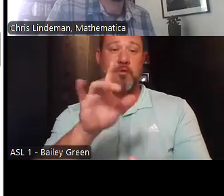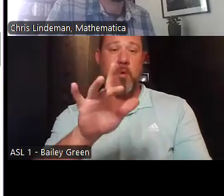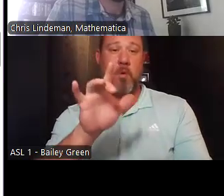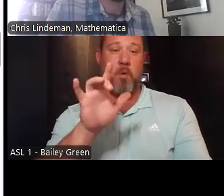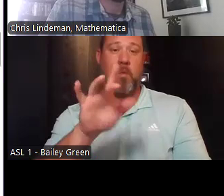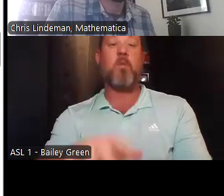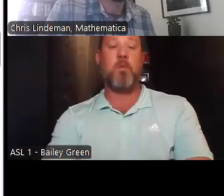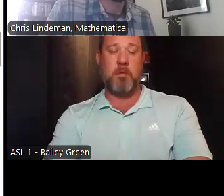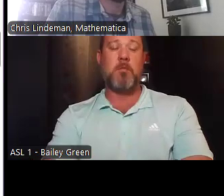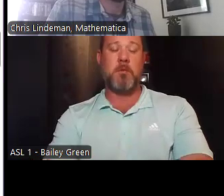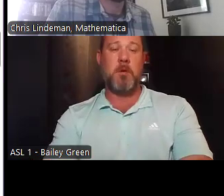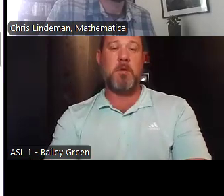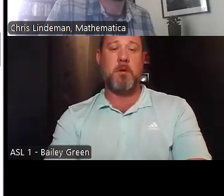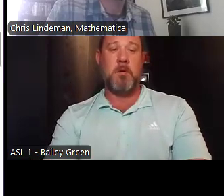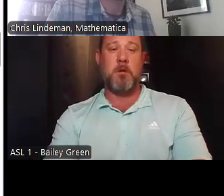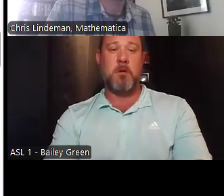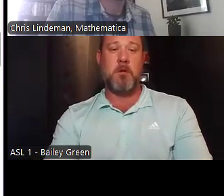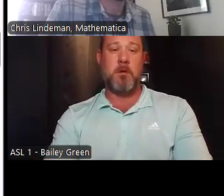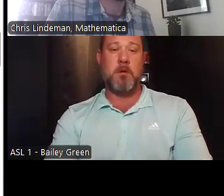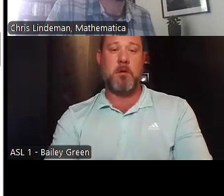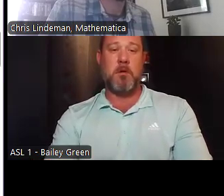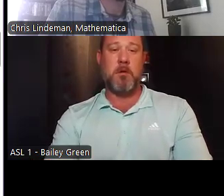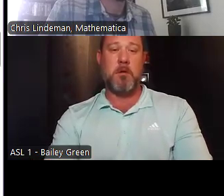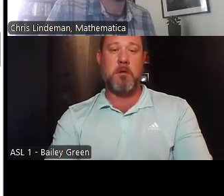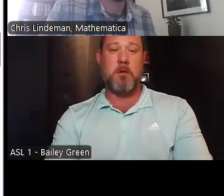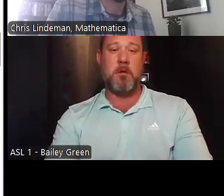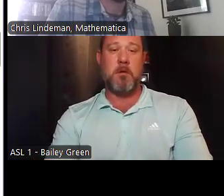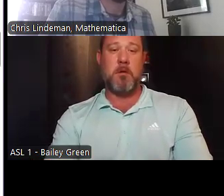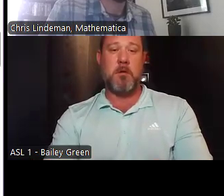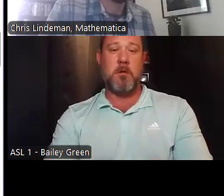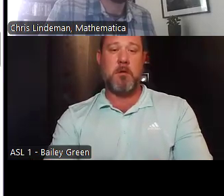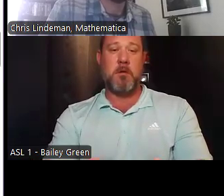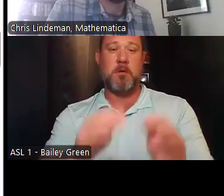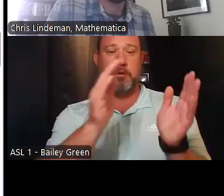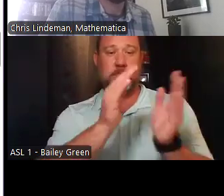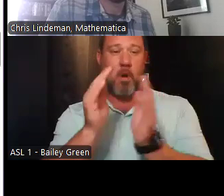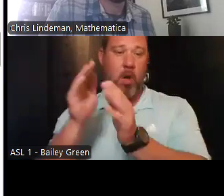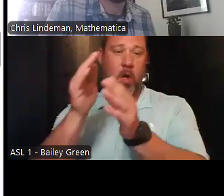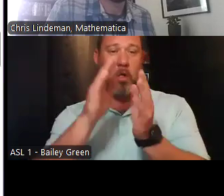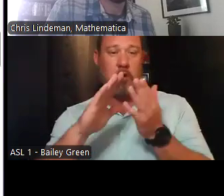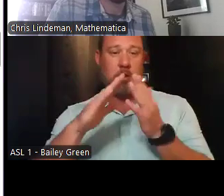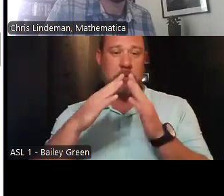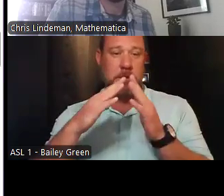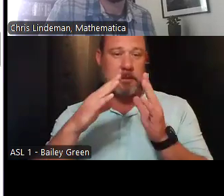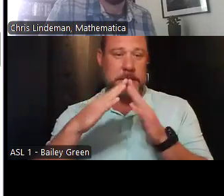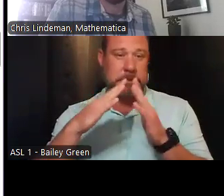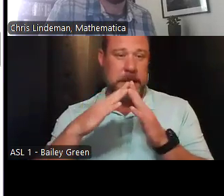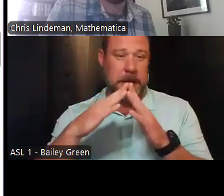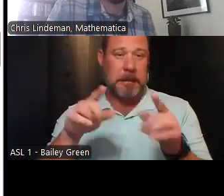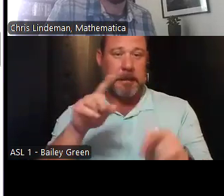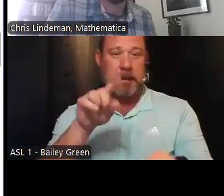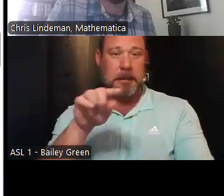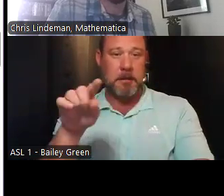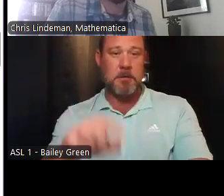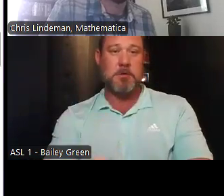the map a little bit, and you can see the additional details start to appear. Some smaller cities are now rendering on the map. And